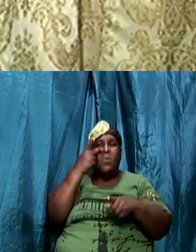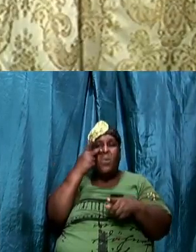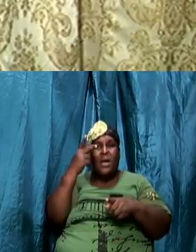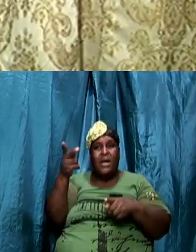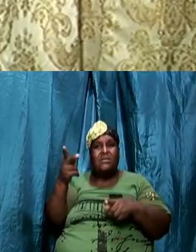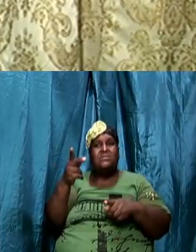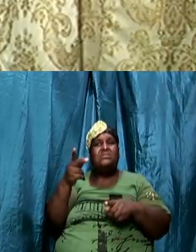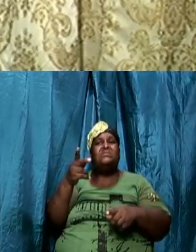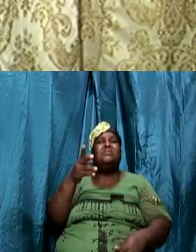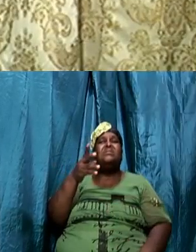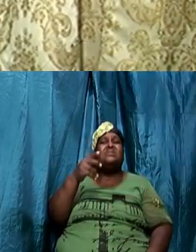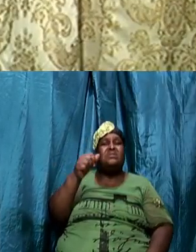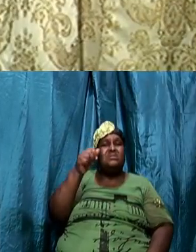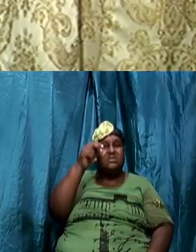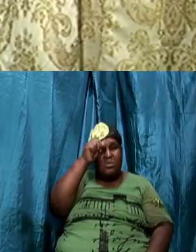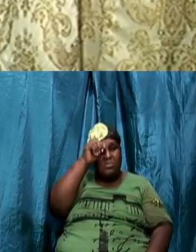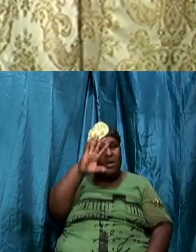Balak.